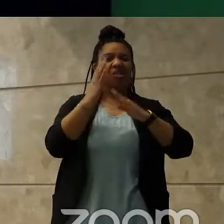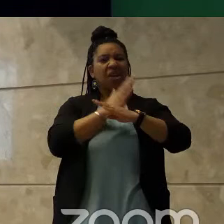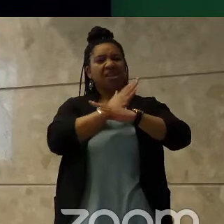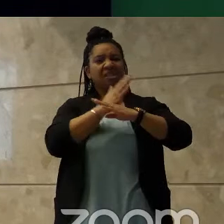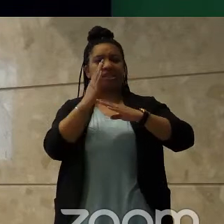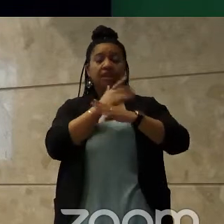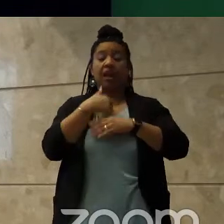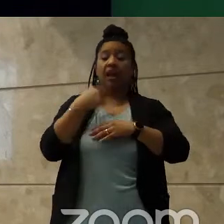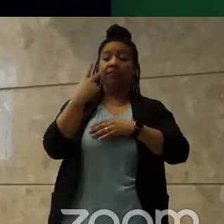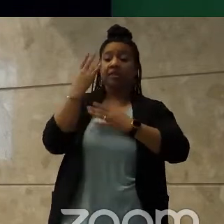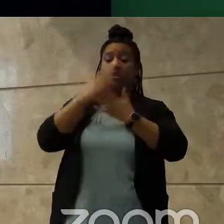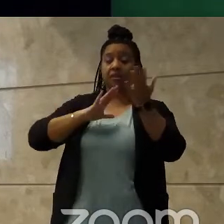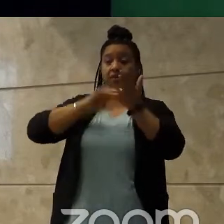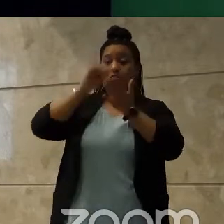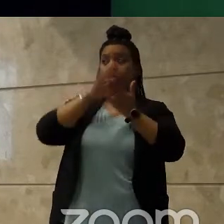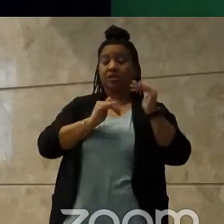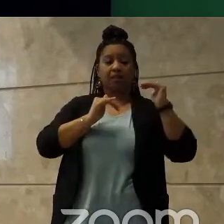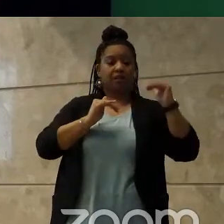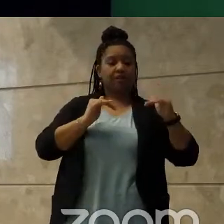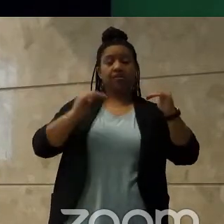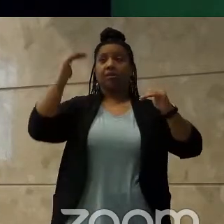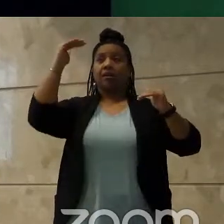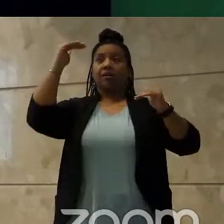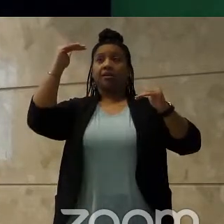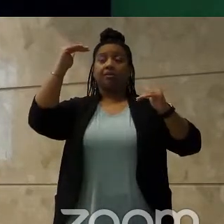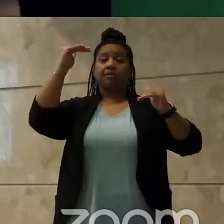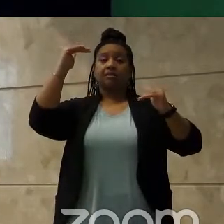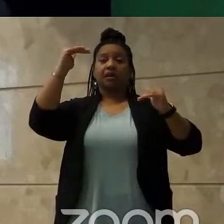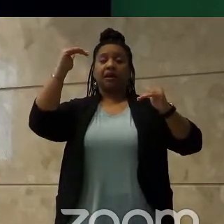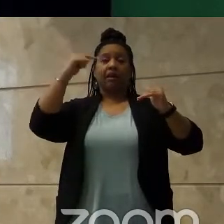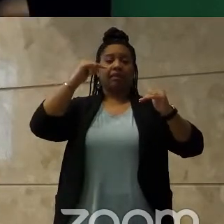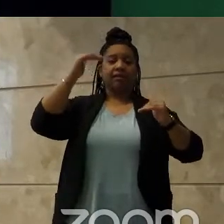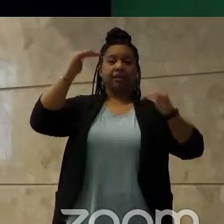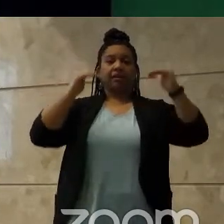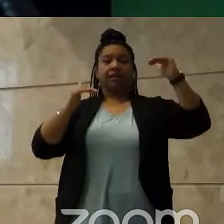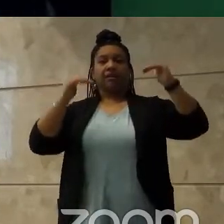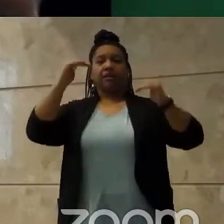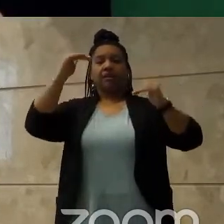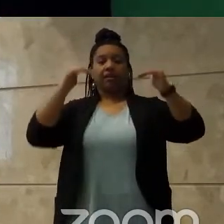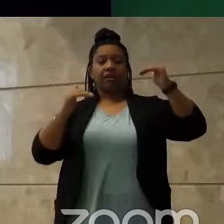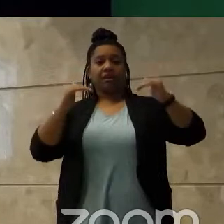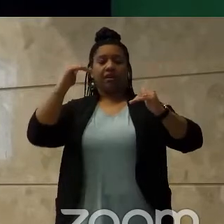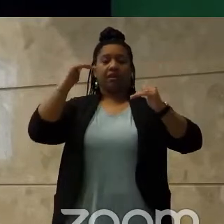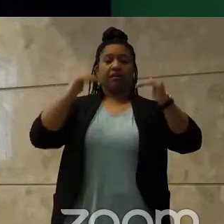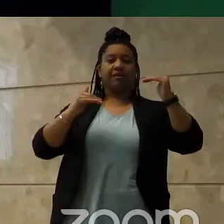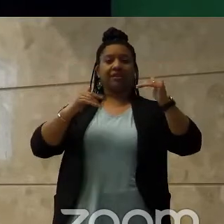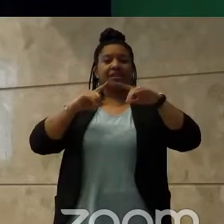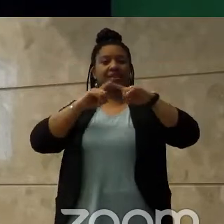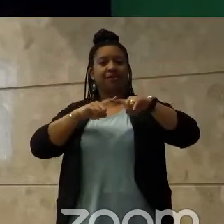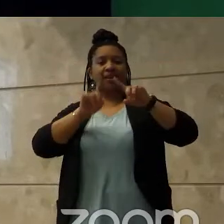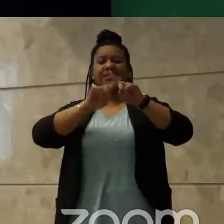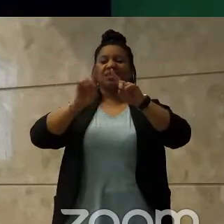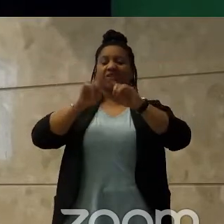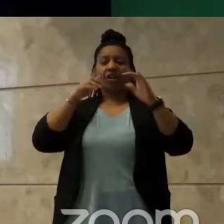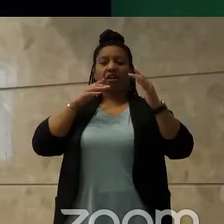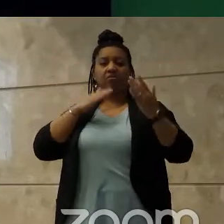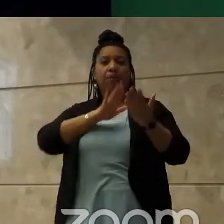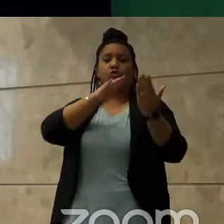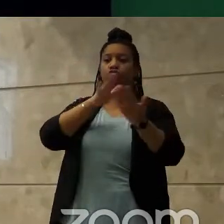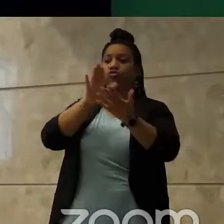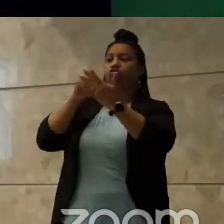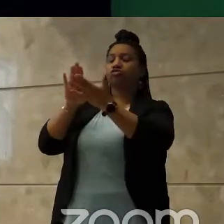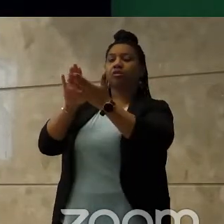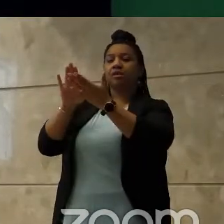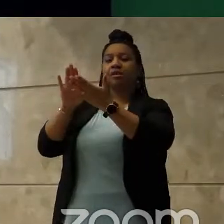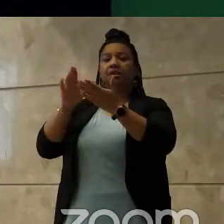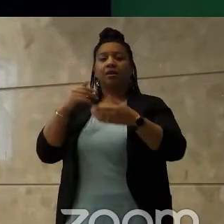some students at this level and some at this one, and these can other factors. It's the holistic approach. And I like saying it's the